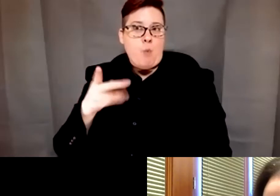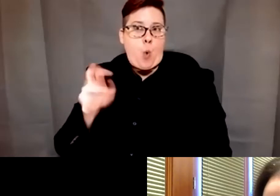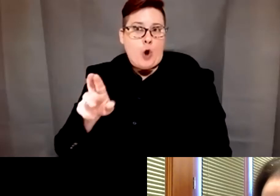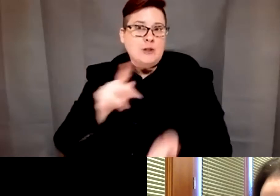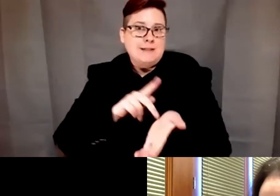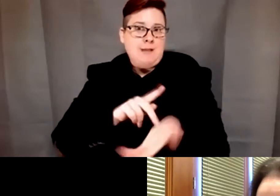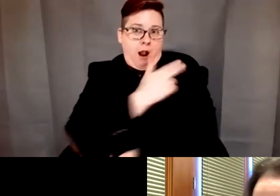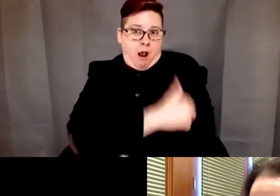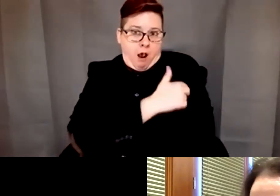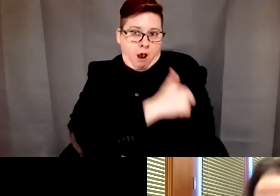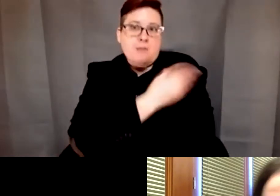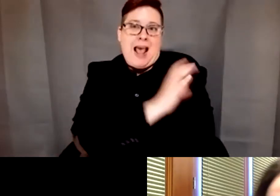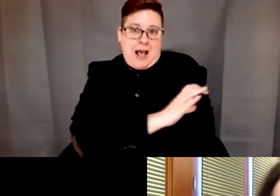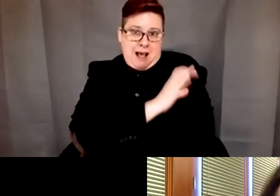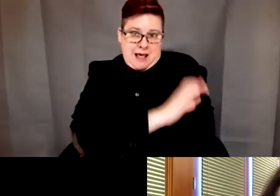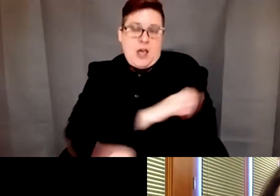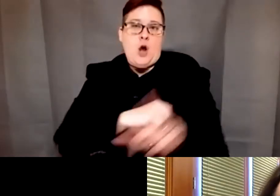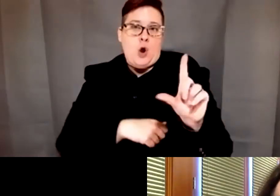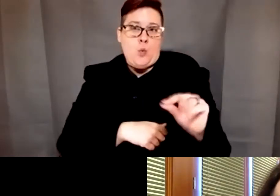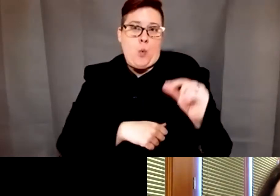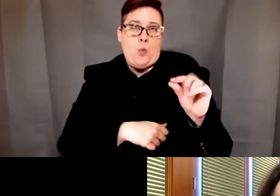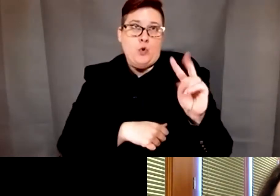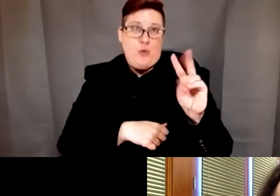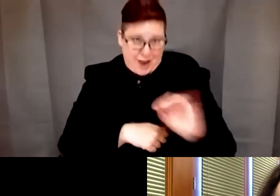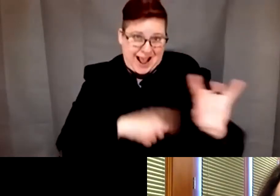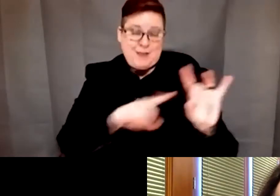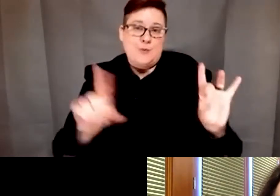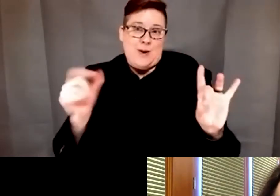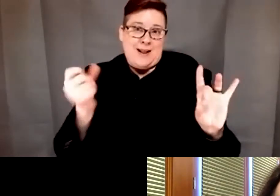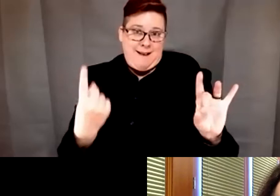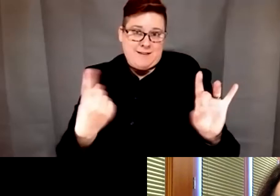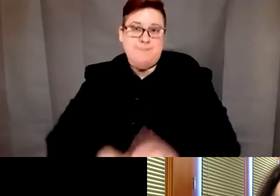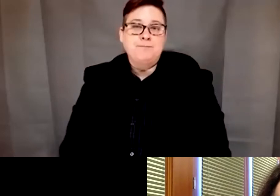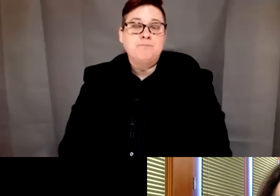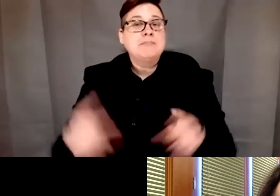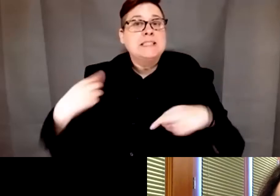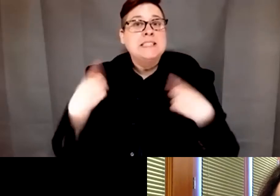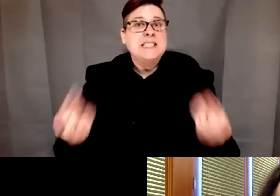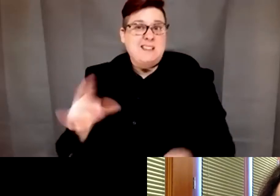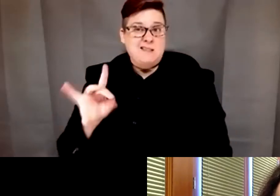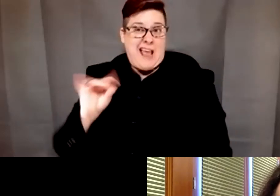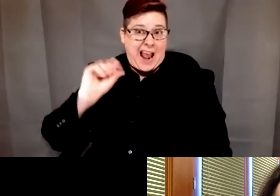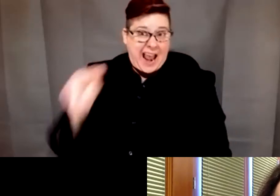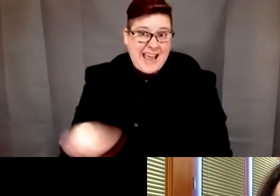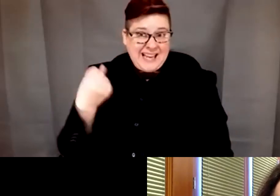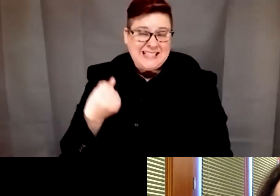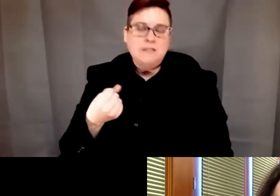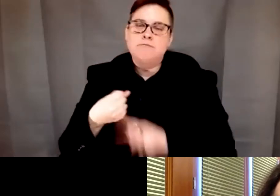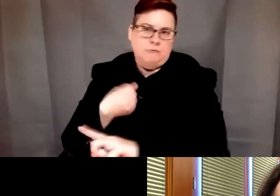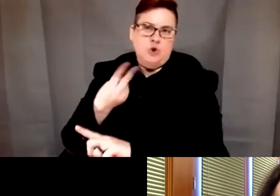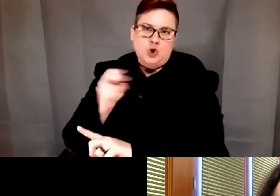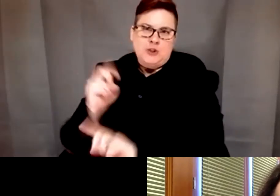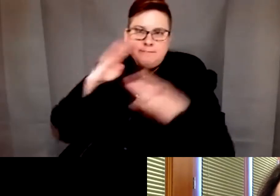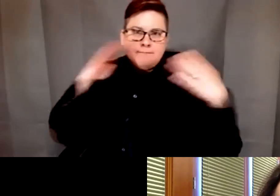Psychiatric Hospital and Clinics from 2008 to 2011. Since the 1980s, Dr. Binder has focused